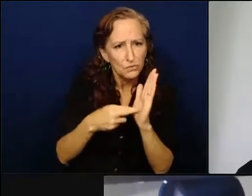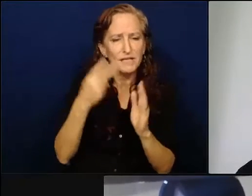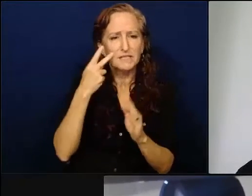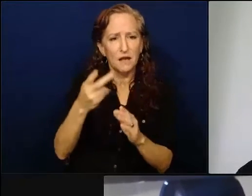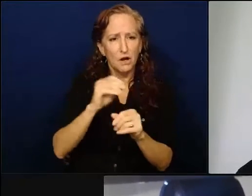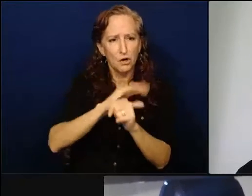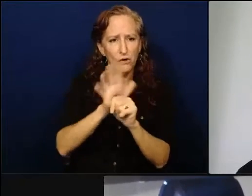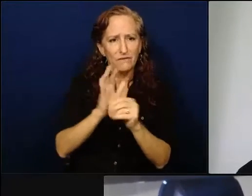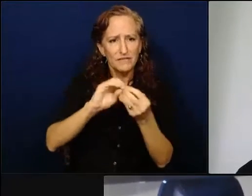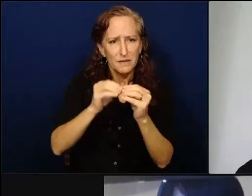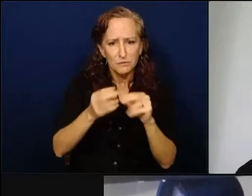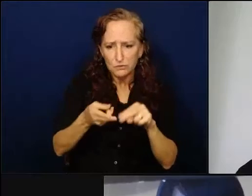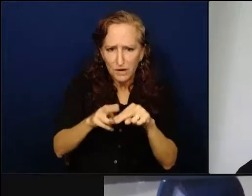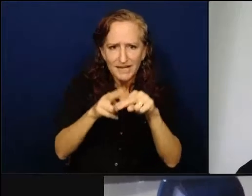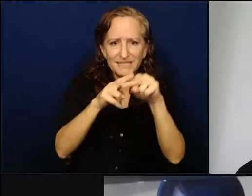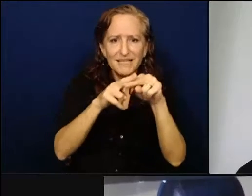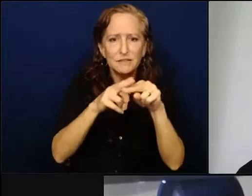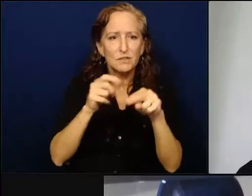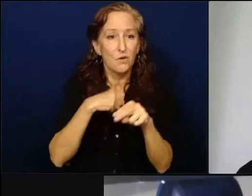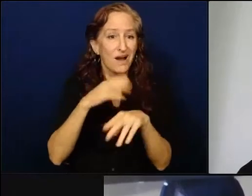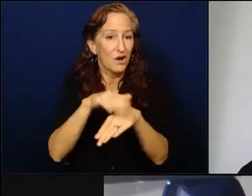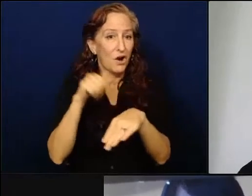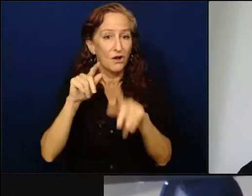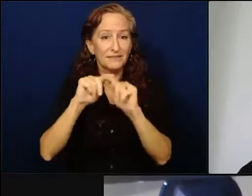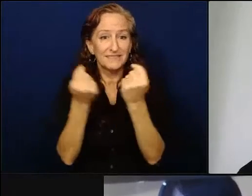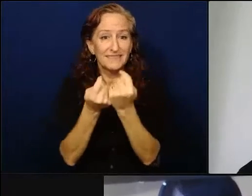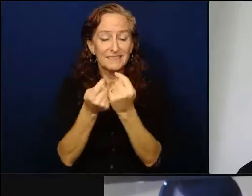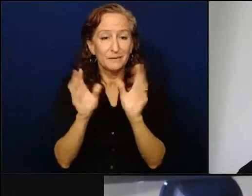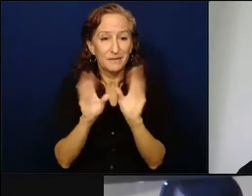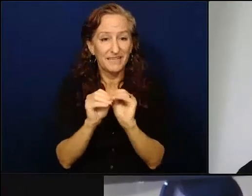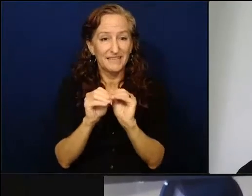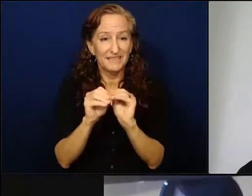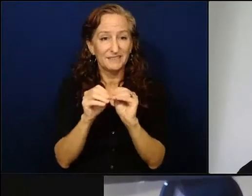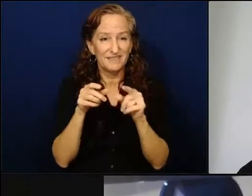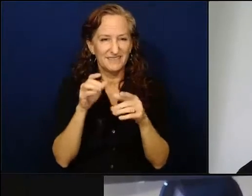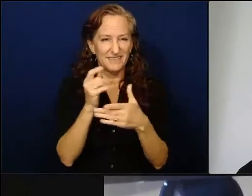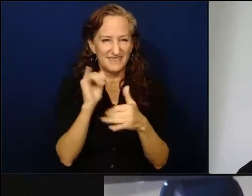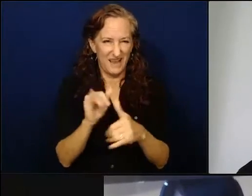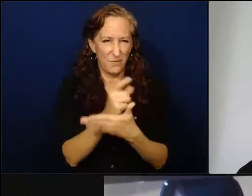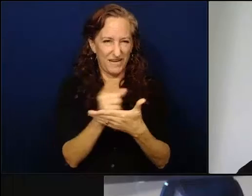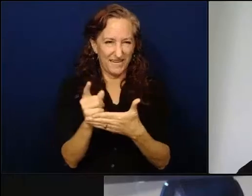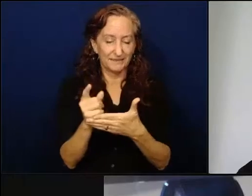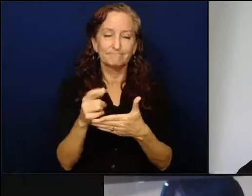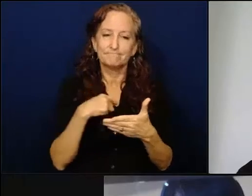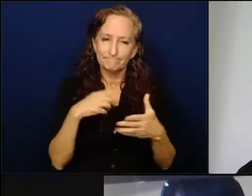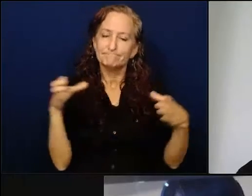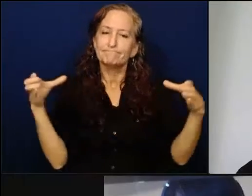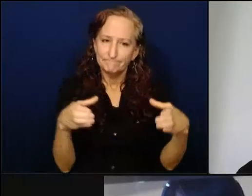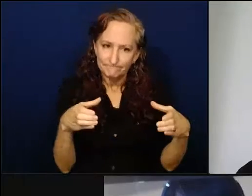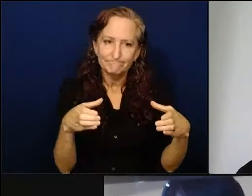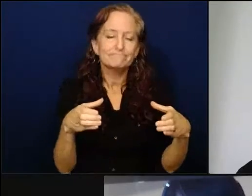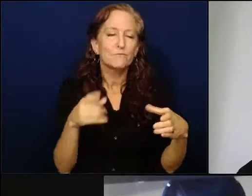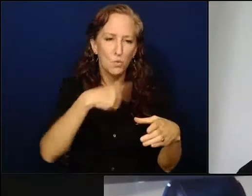Angeles, and called a team meeting earlier that week and proposed working